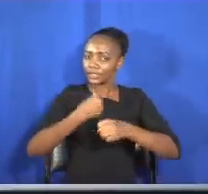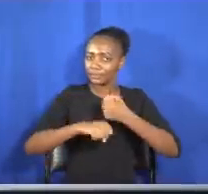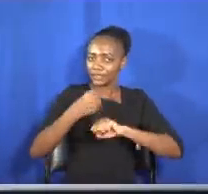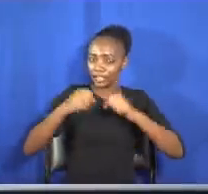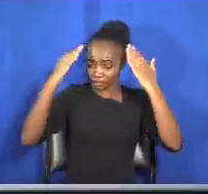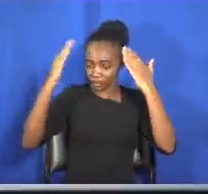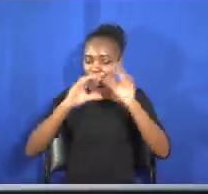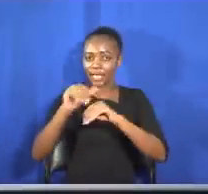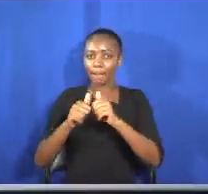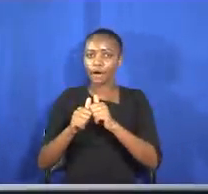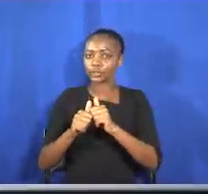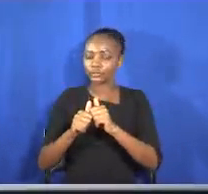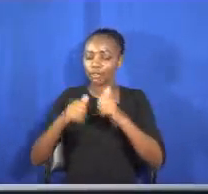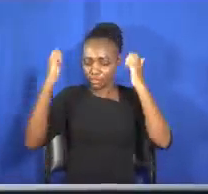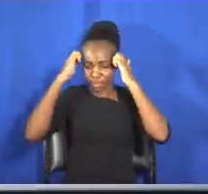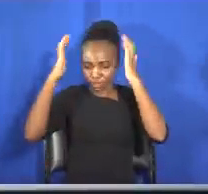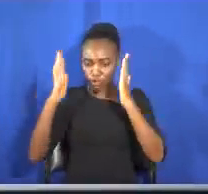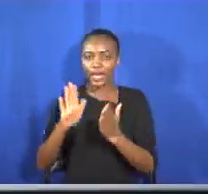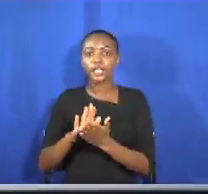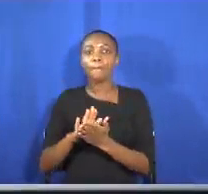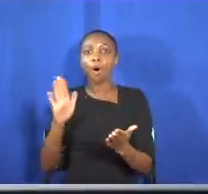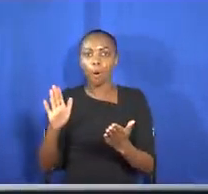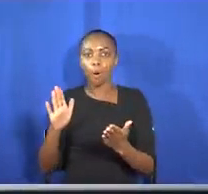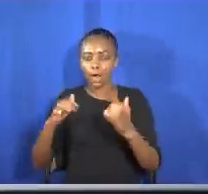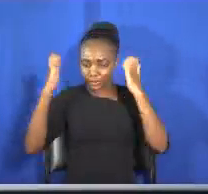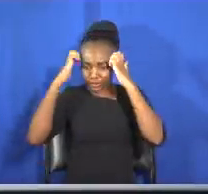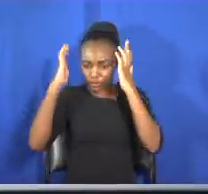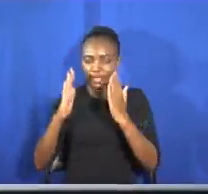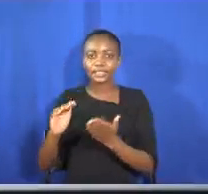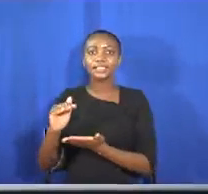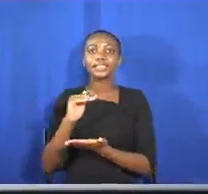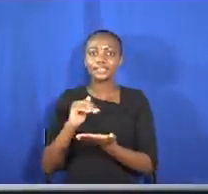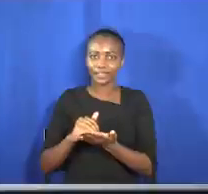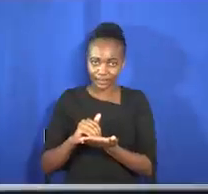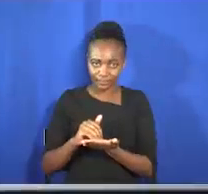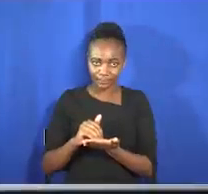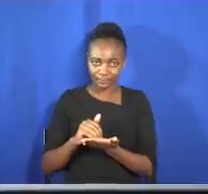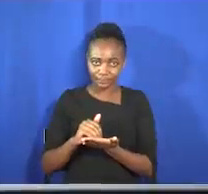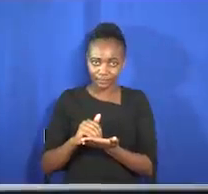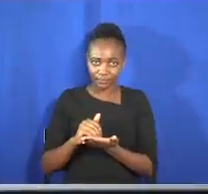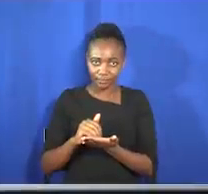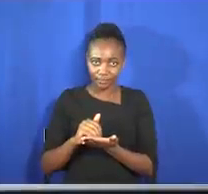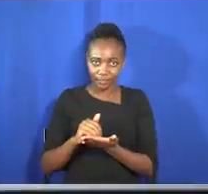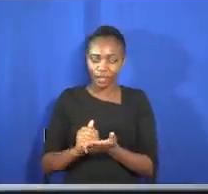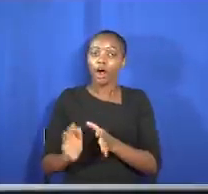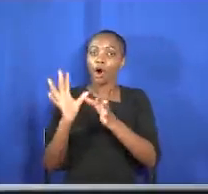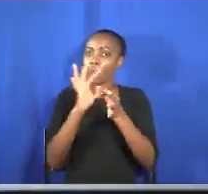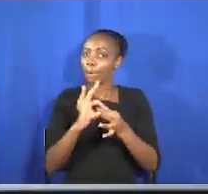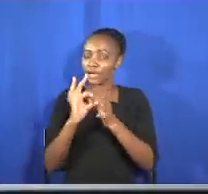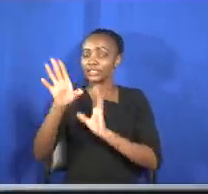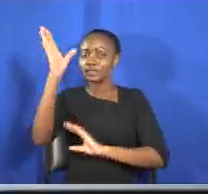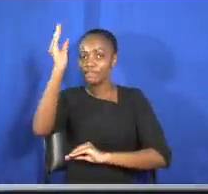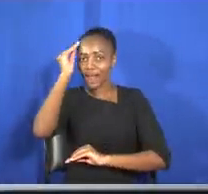learner-centered strategies. Like we would say strategies like cooperative learning the teacher should use in